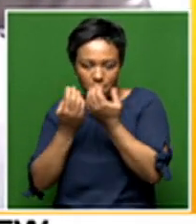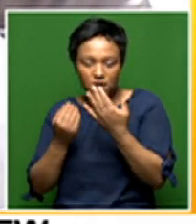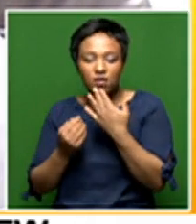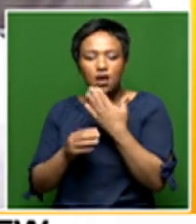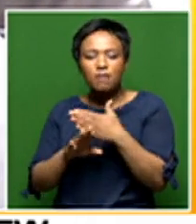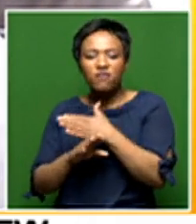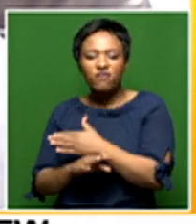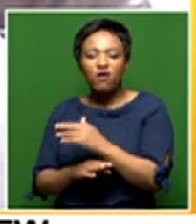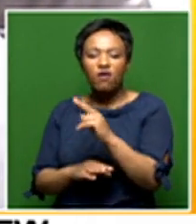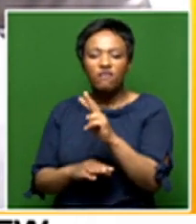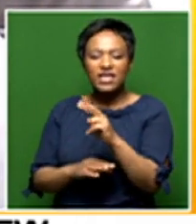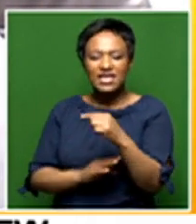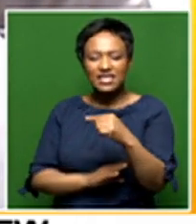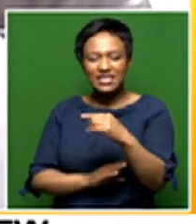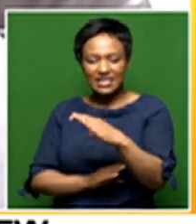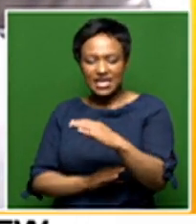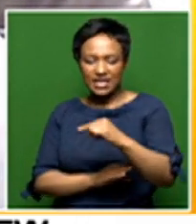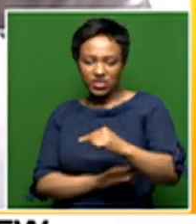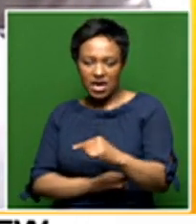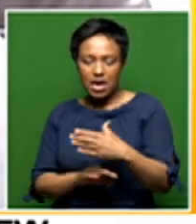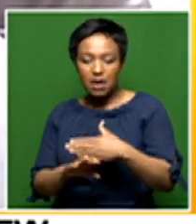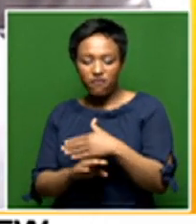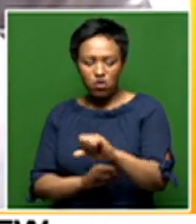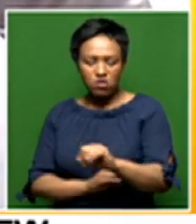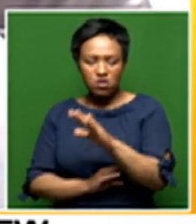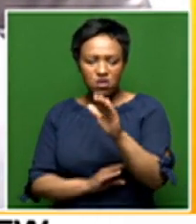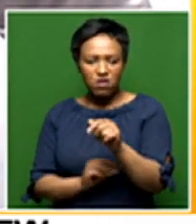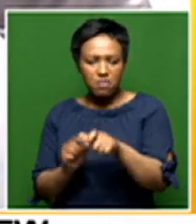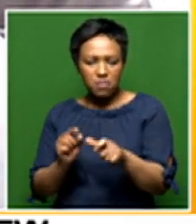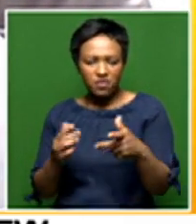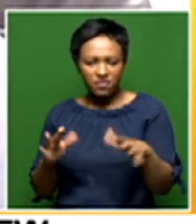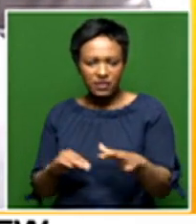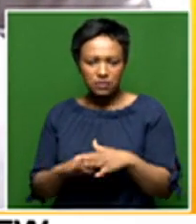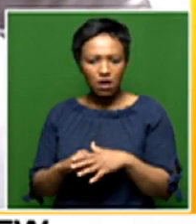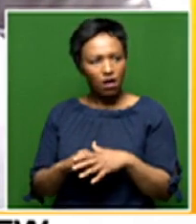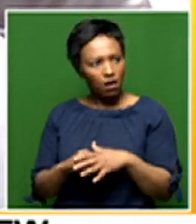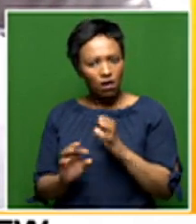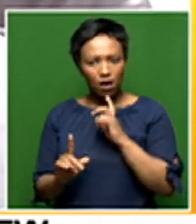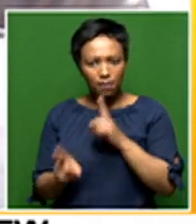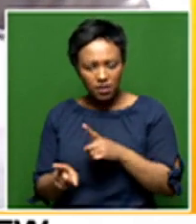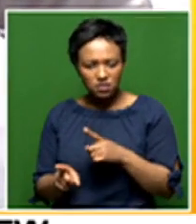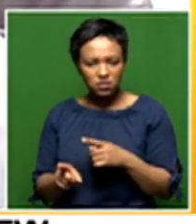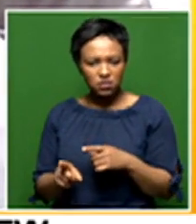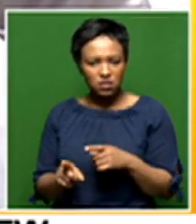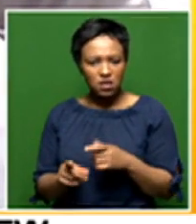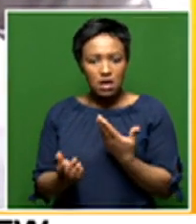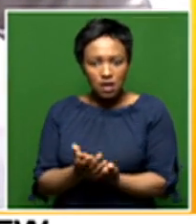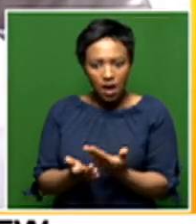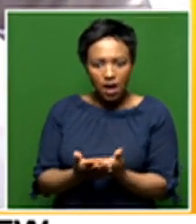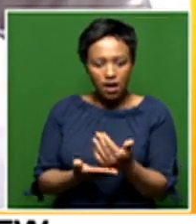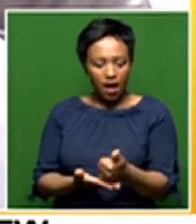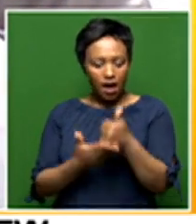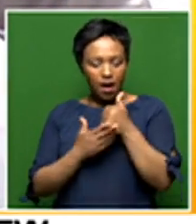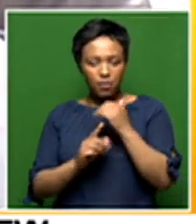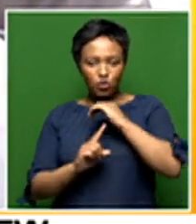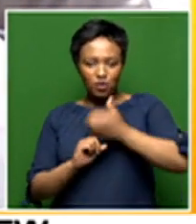whole story of BCG and talking to the fact that South Africans had that and this was compulsory and this may have helped to protect